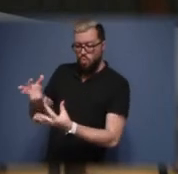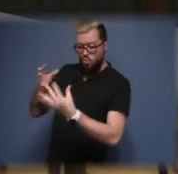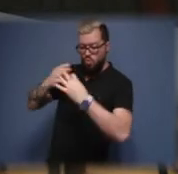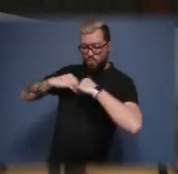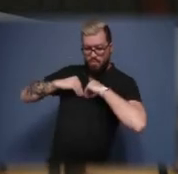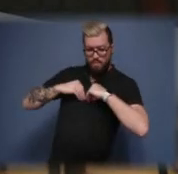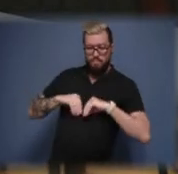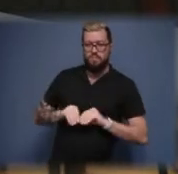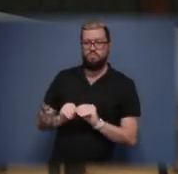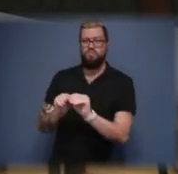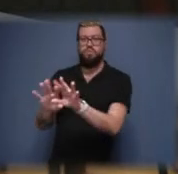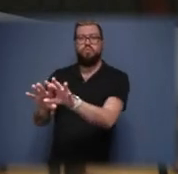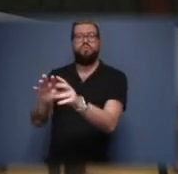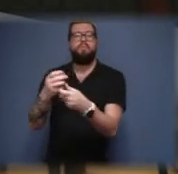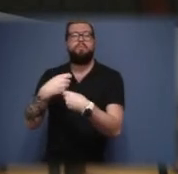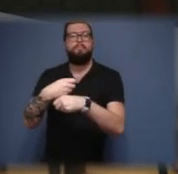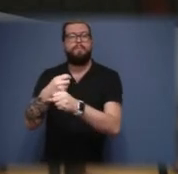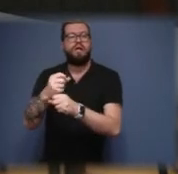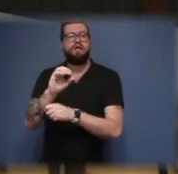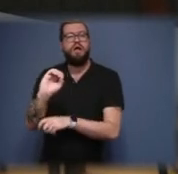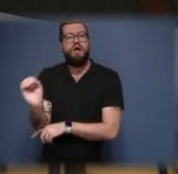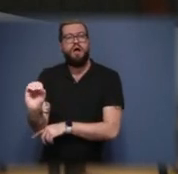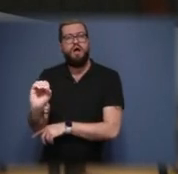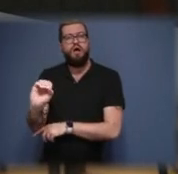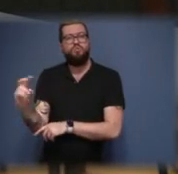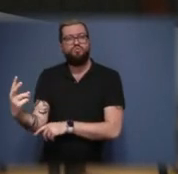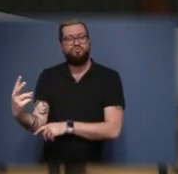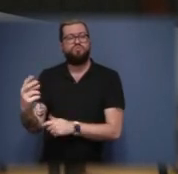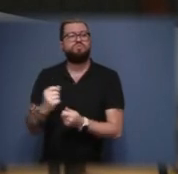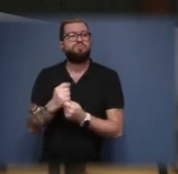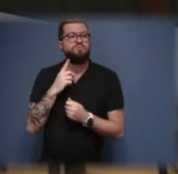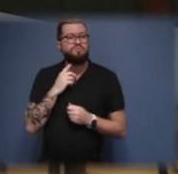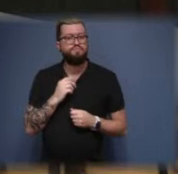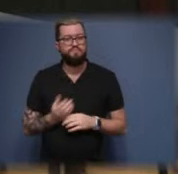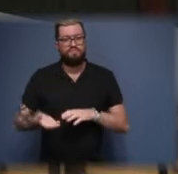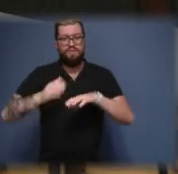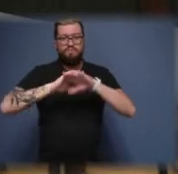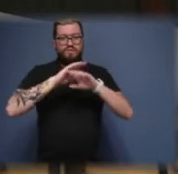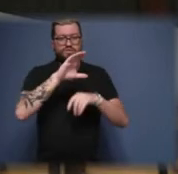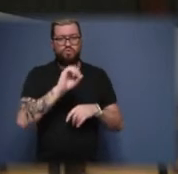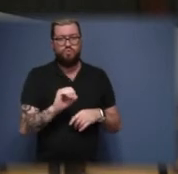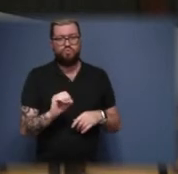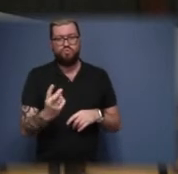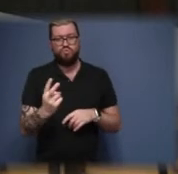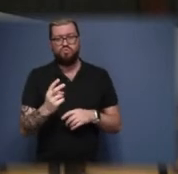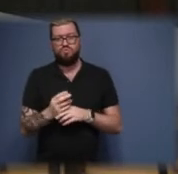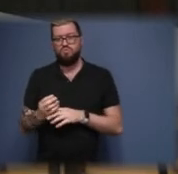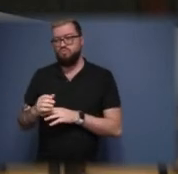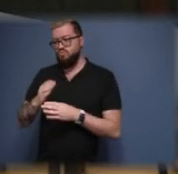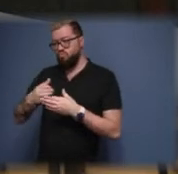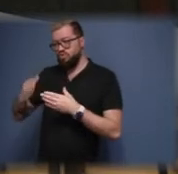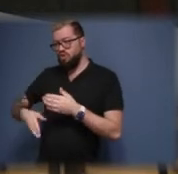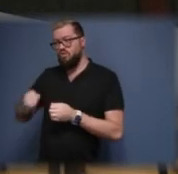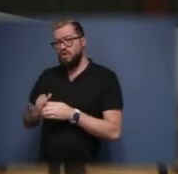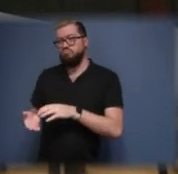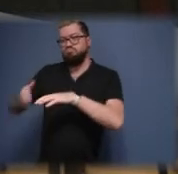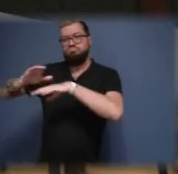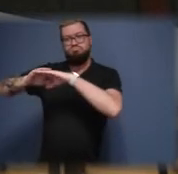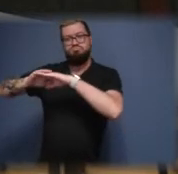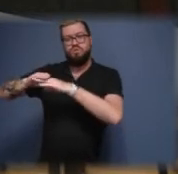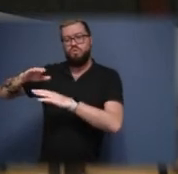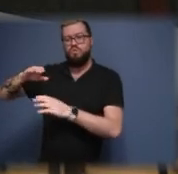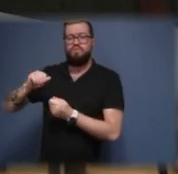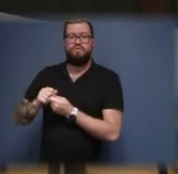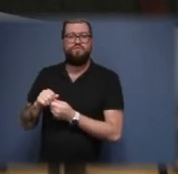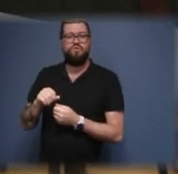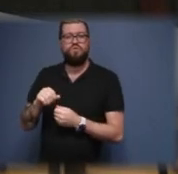oxygen, which we need. The increase in carbon dioxide resulting in a 40% increase in food production. So